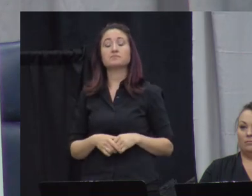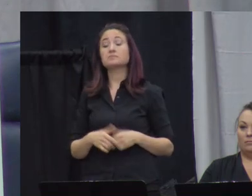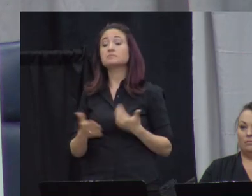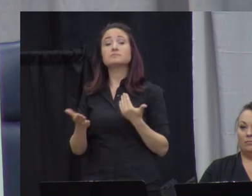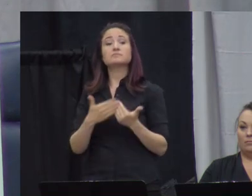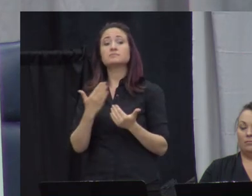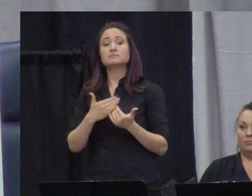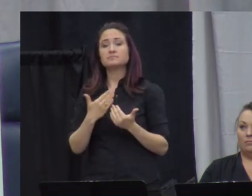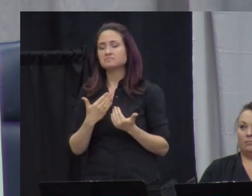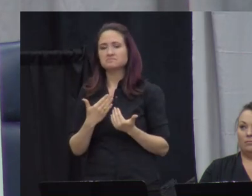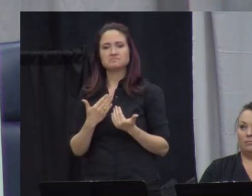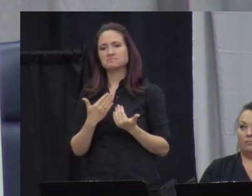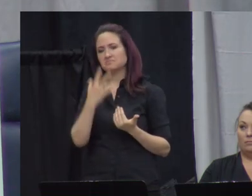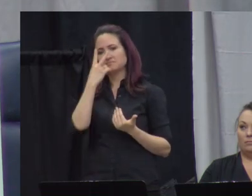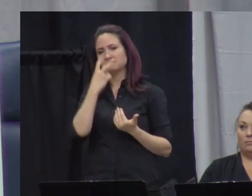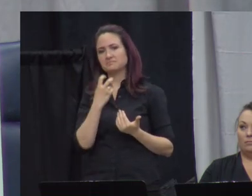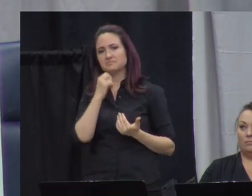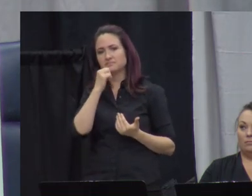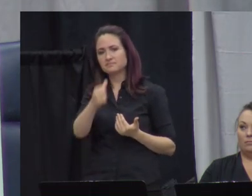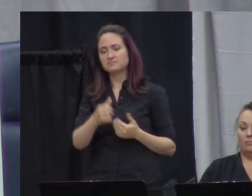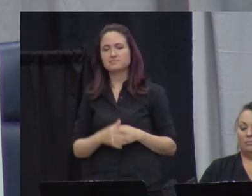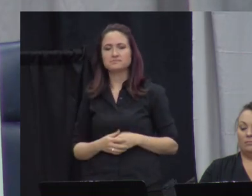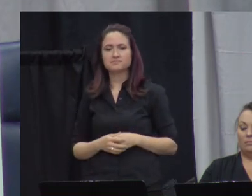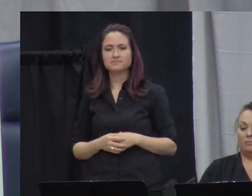easy? Undoubtedly not.